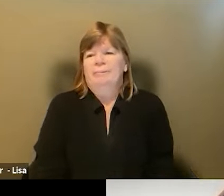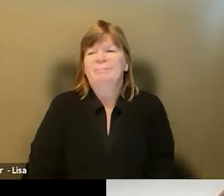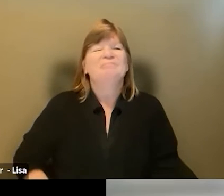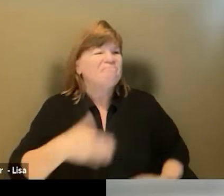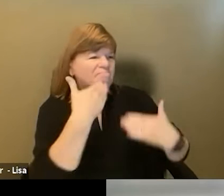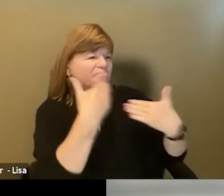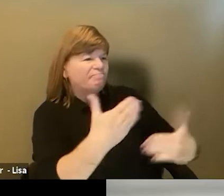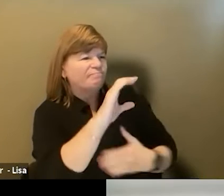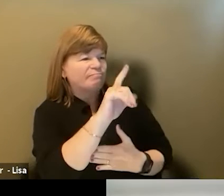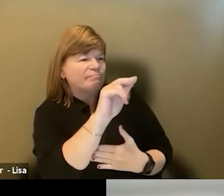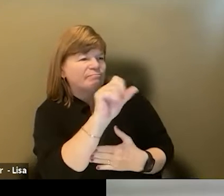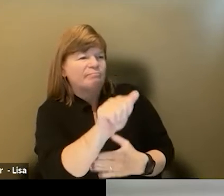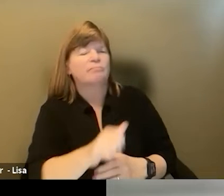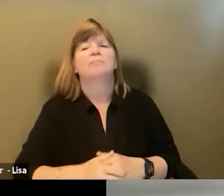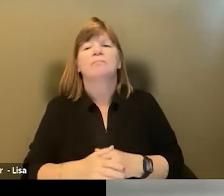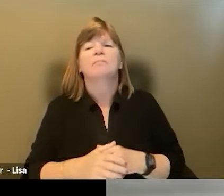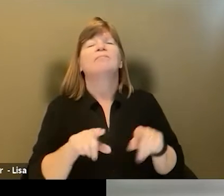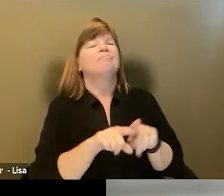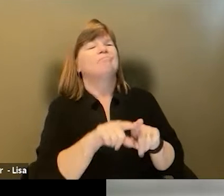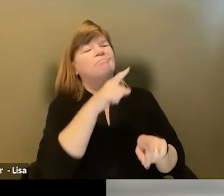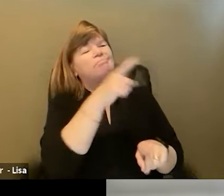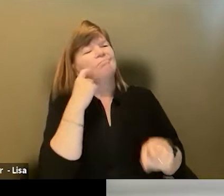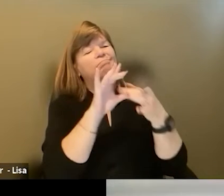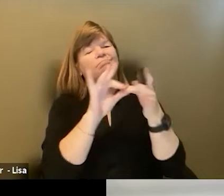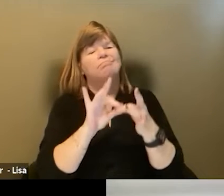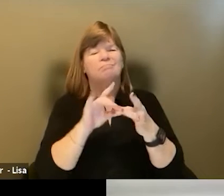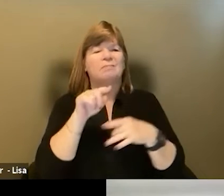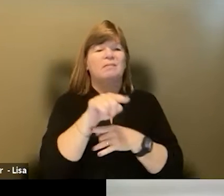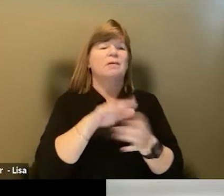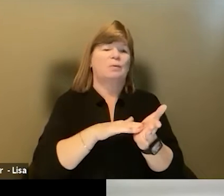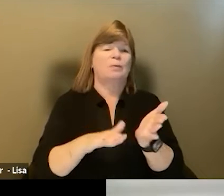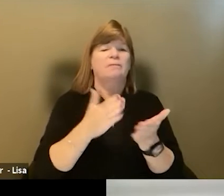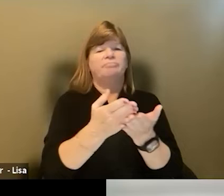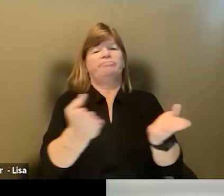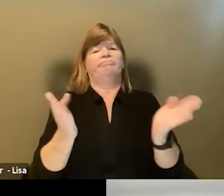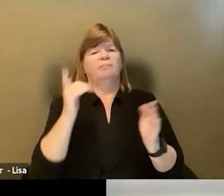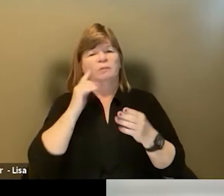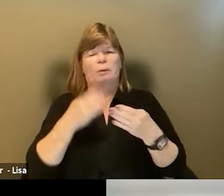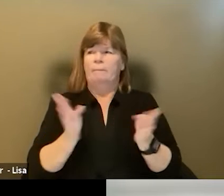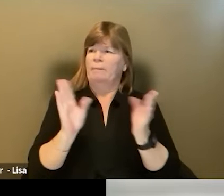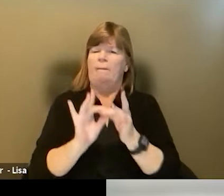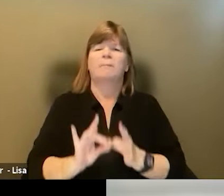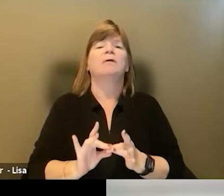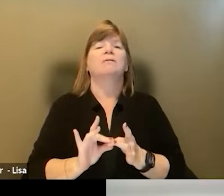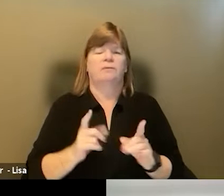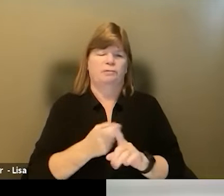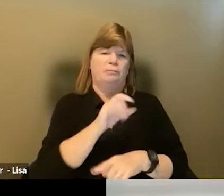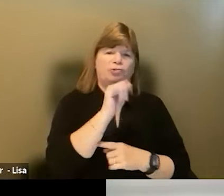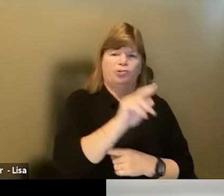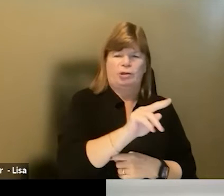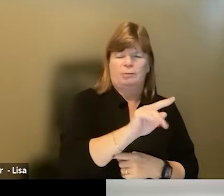Thanks, Clarissa. As Clarissa mentioned, these waivers are out for public comment again from